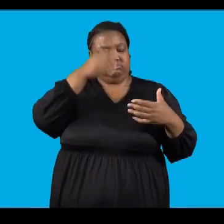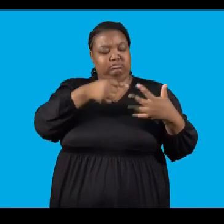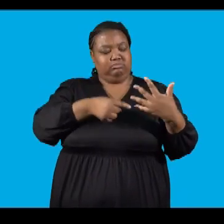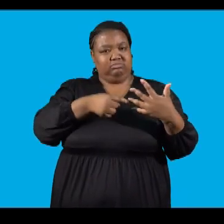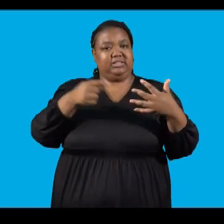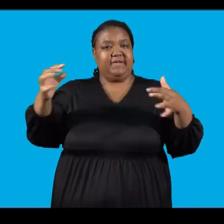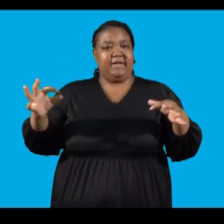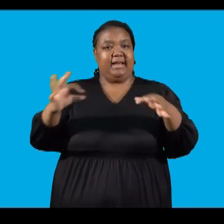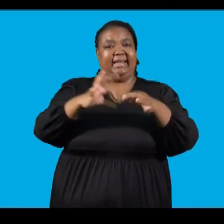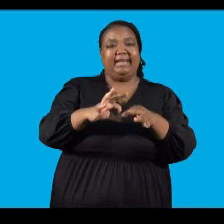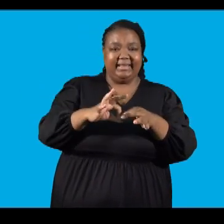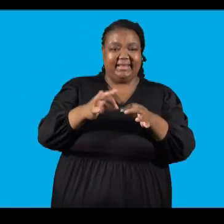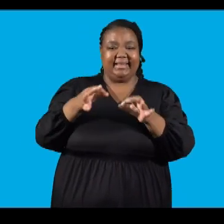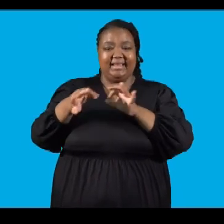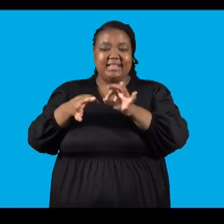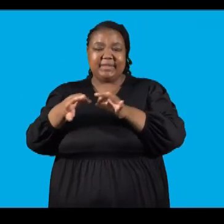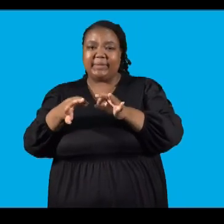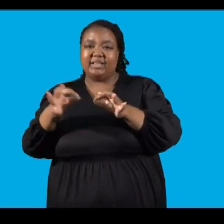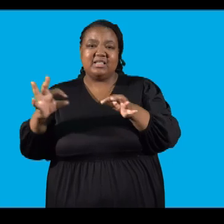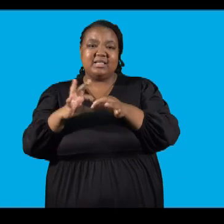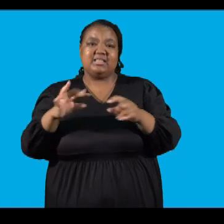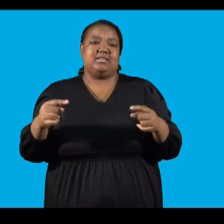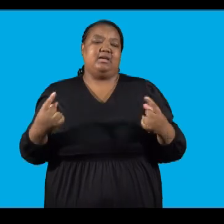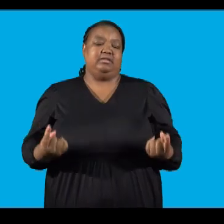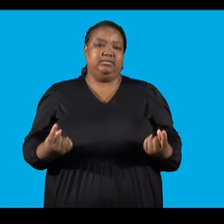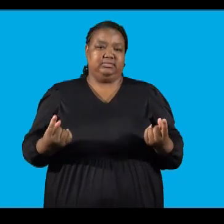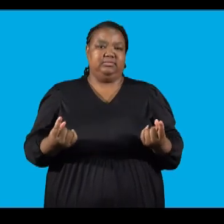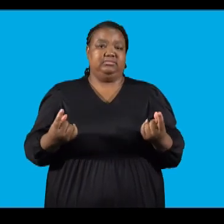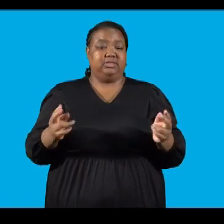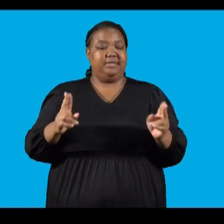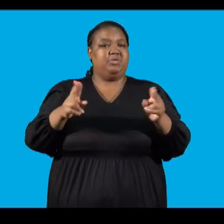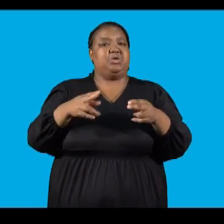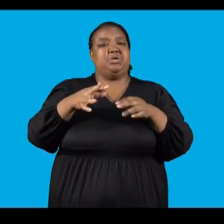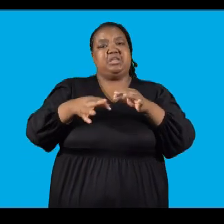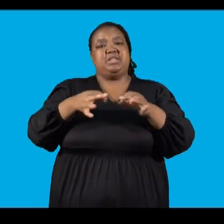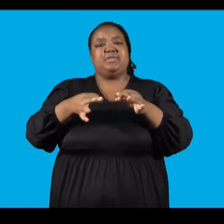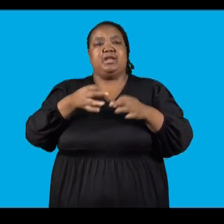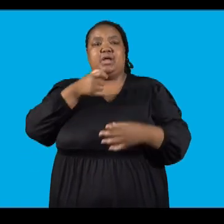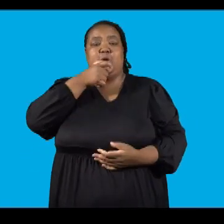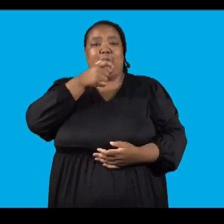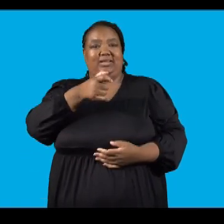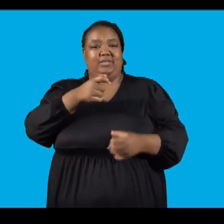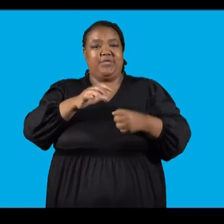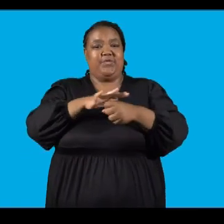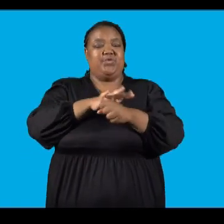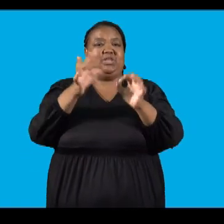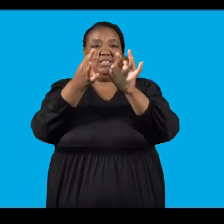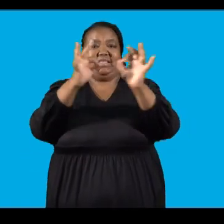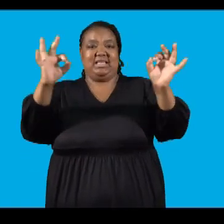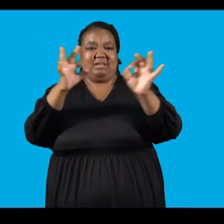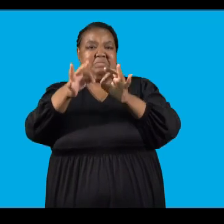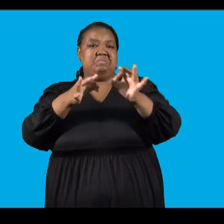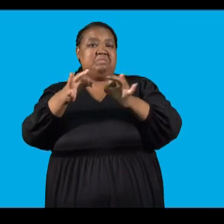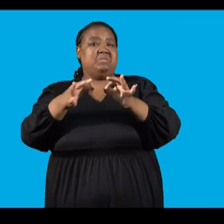concept or a term with a description. The inability to briefly describe the term